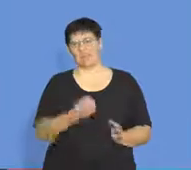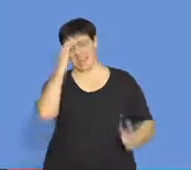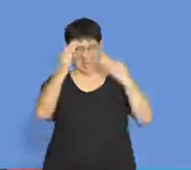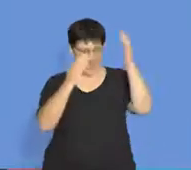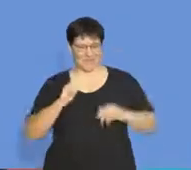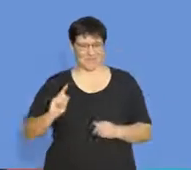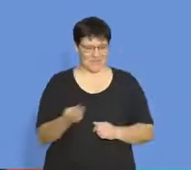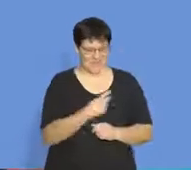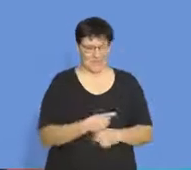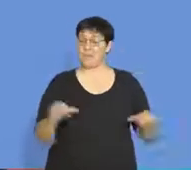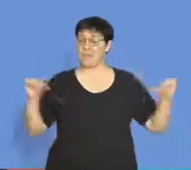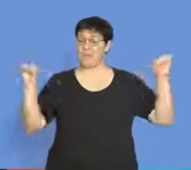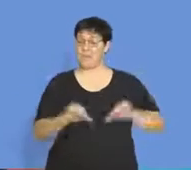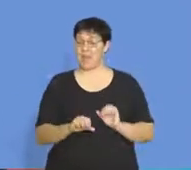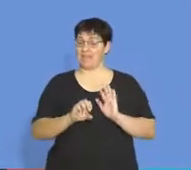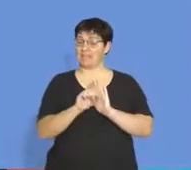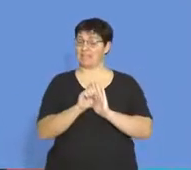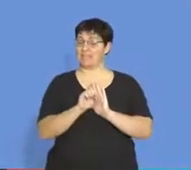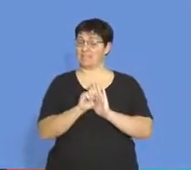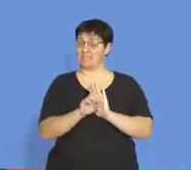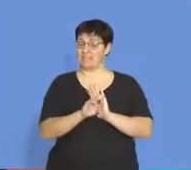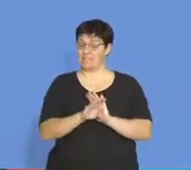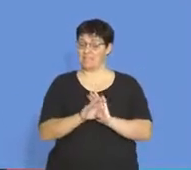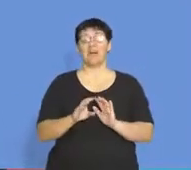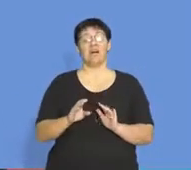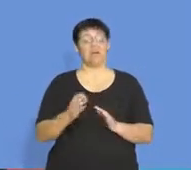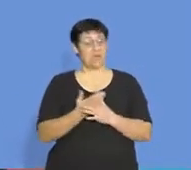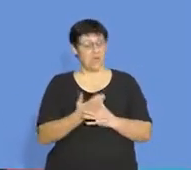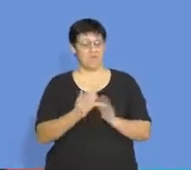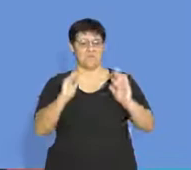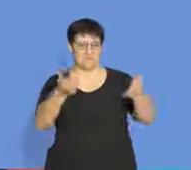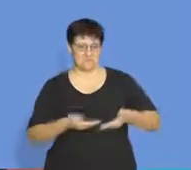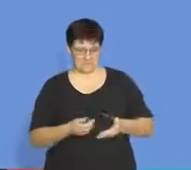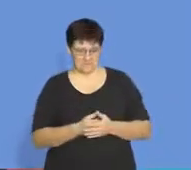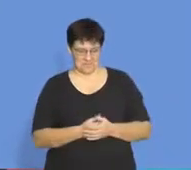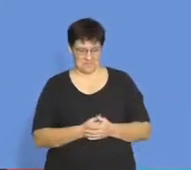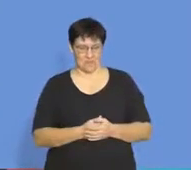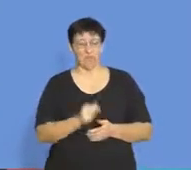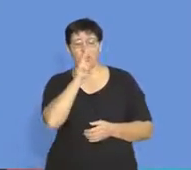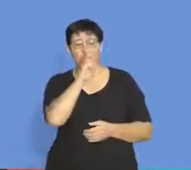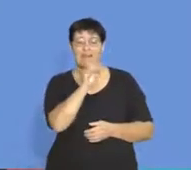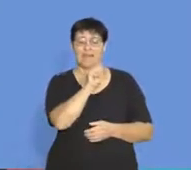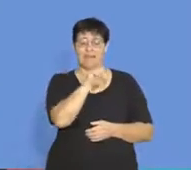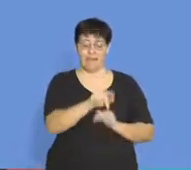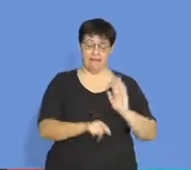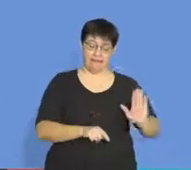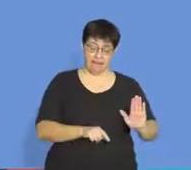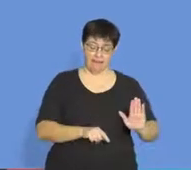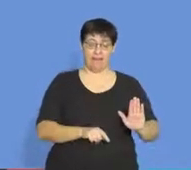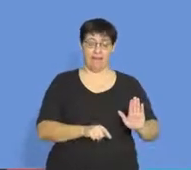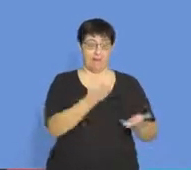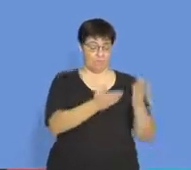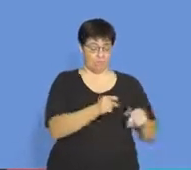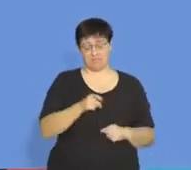Hi guys, welcome back from the ad break. So as I said, we are going to look at a linear equation and a